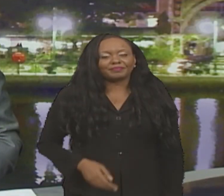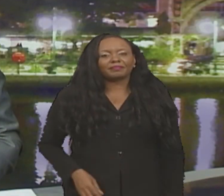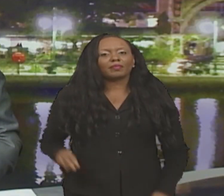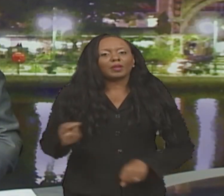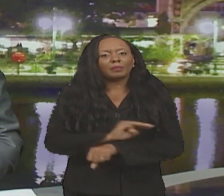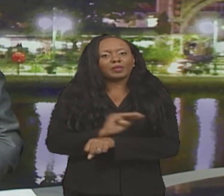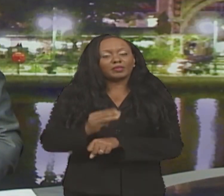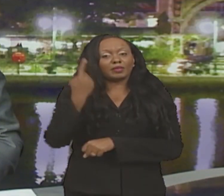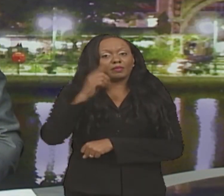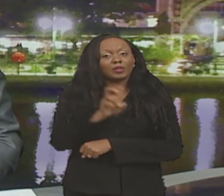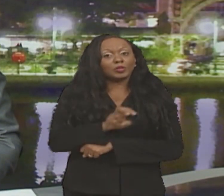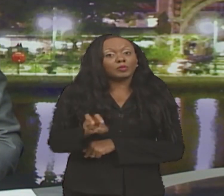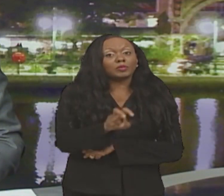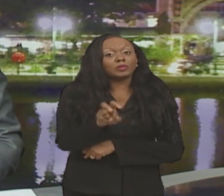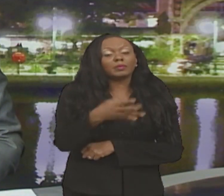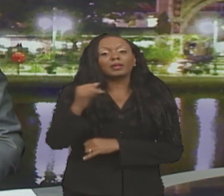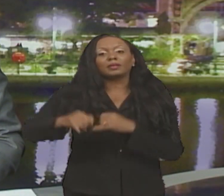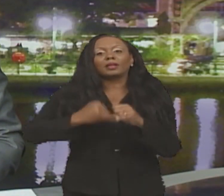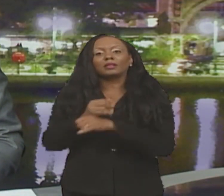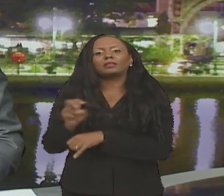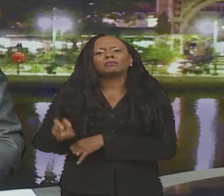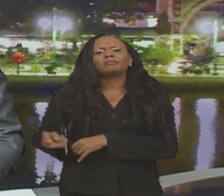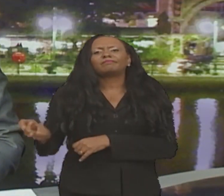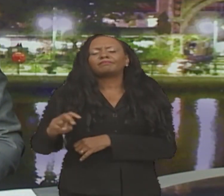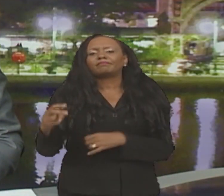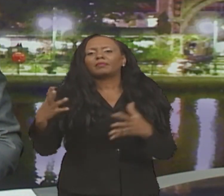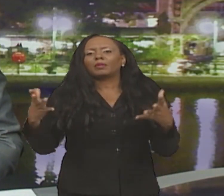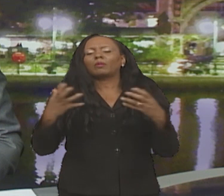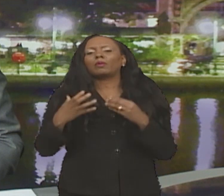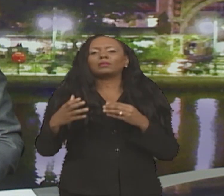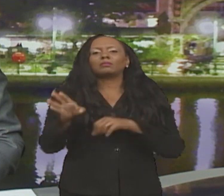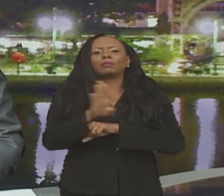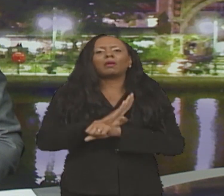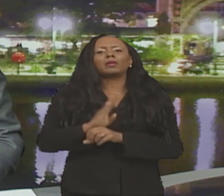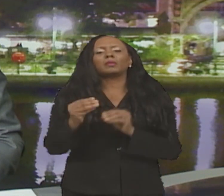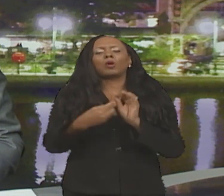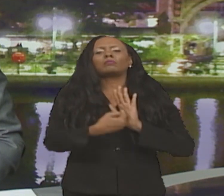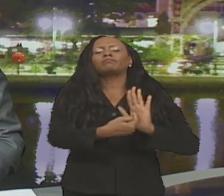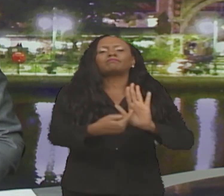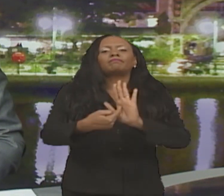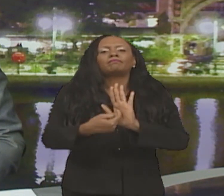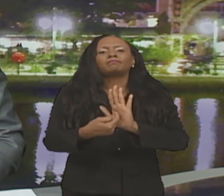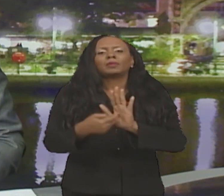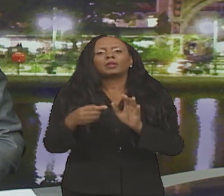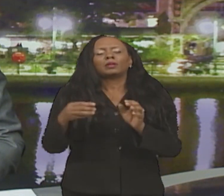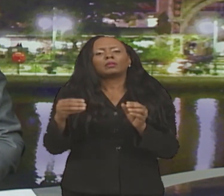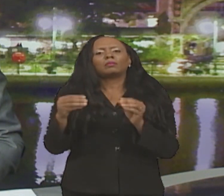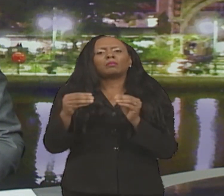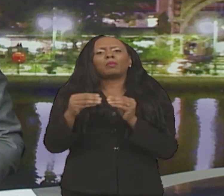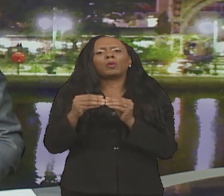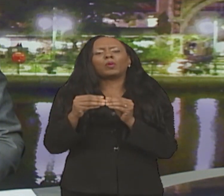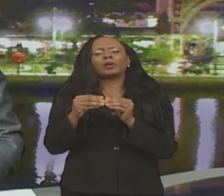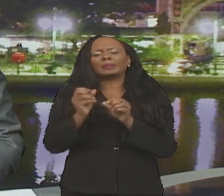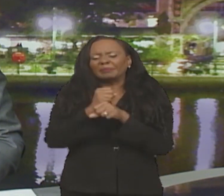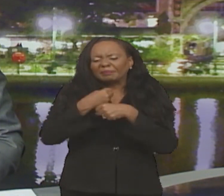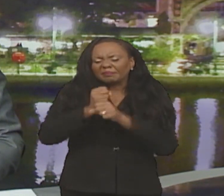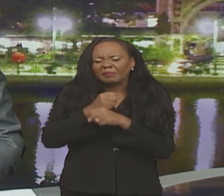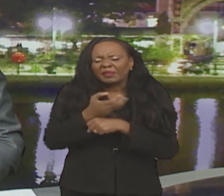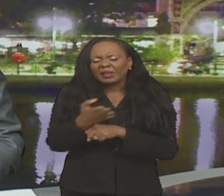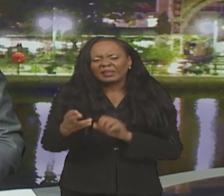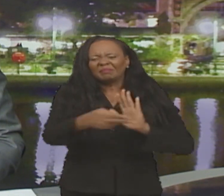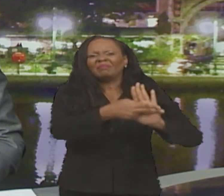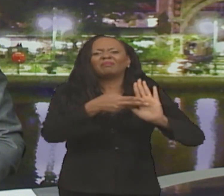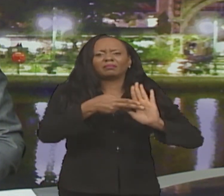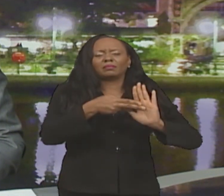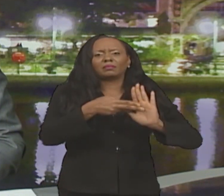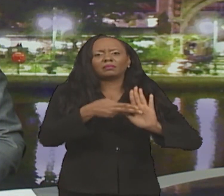of Tourism and International Transport intends to conduct more branding of Barbados and Barbadian products. Minister Kerry Simmons told tourism players such a